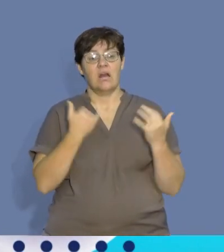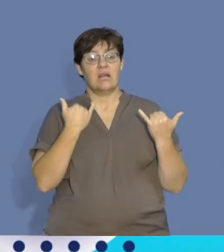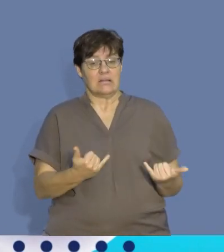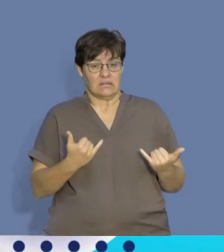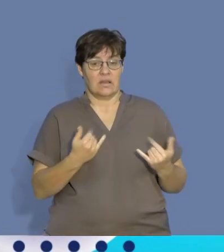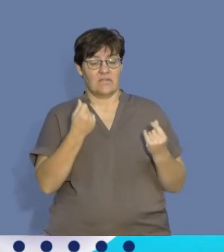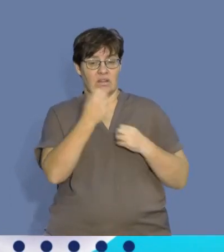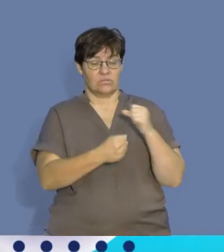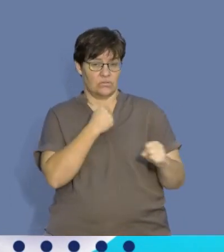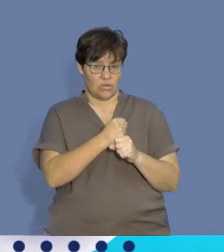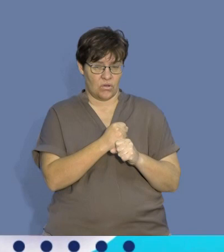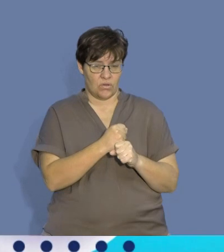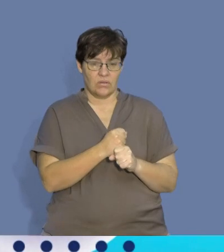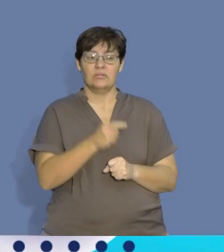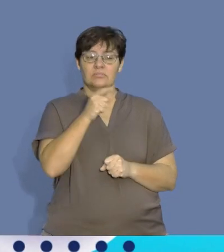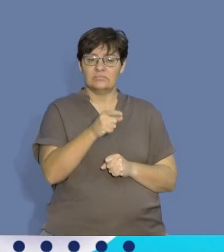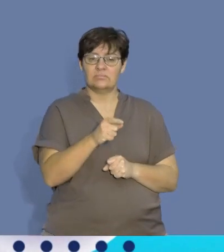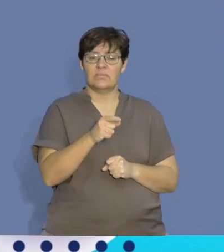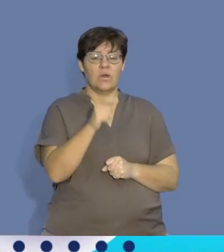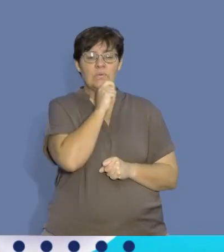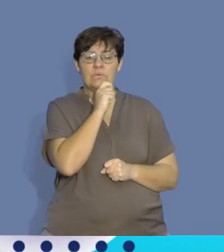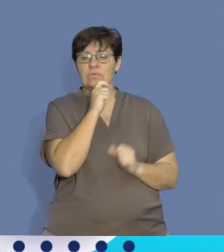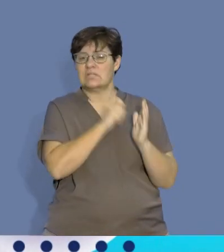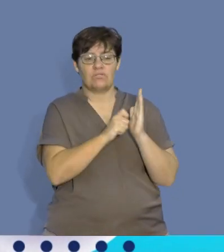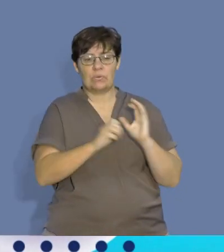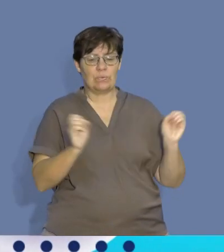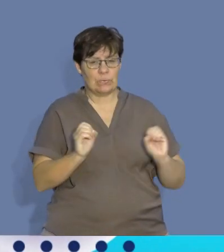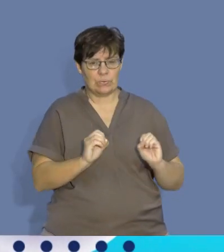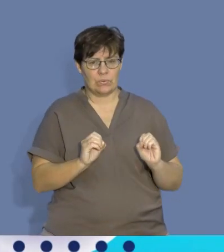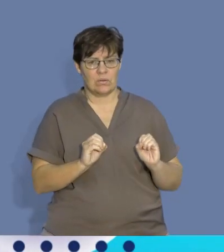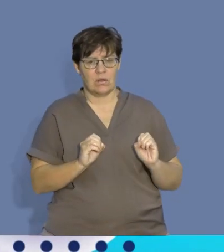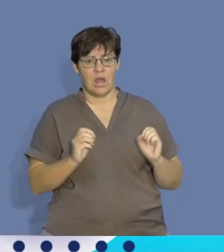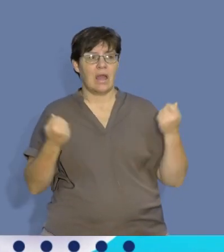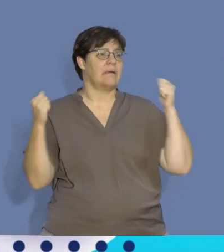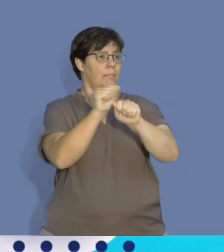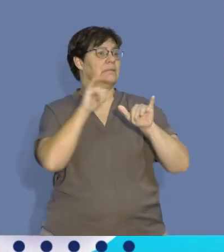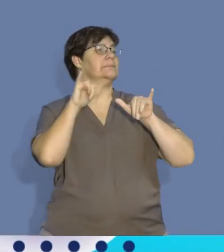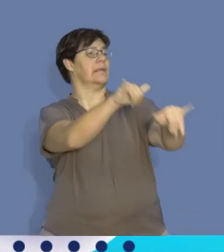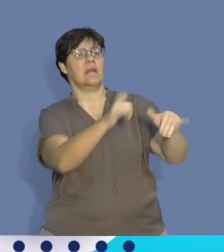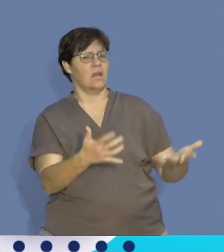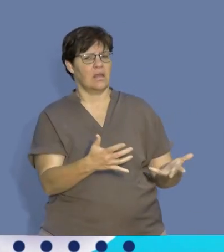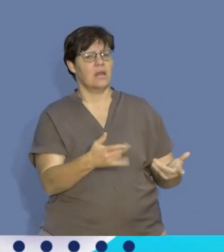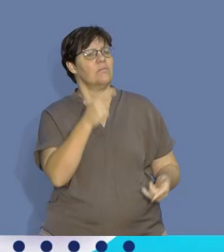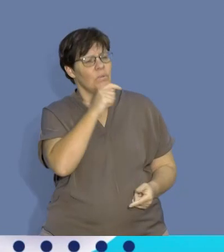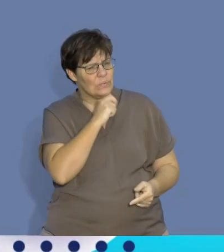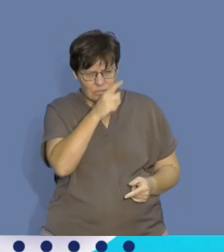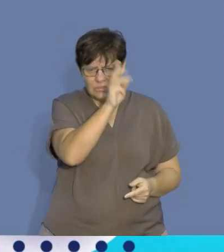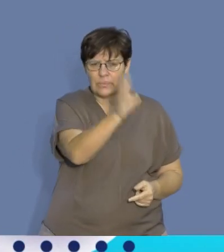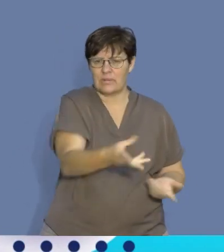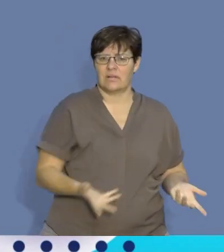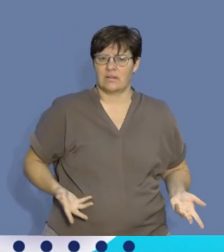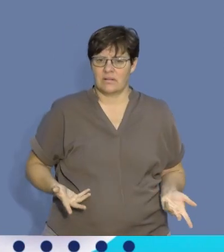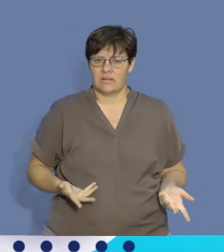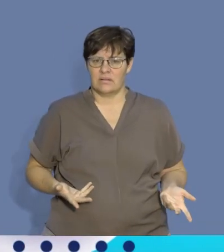current financial year, that unused stationery is not going to stay locked up in the cupboard. It's going to get used,